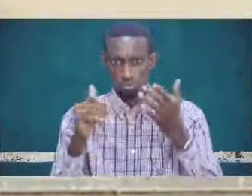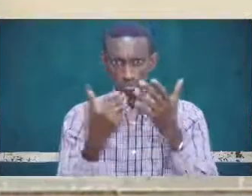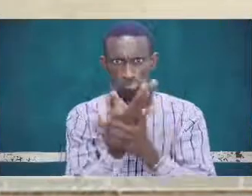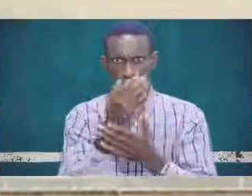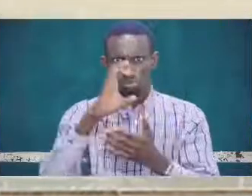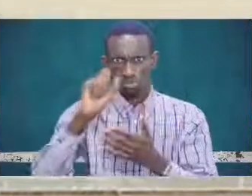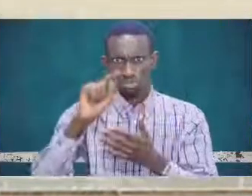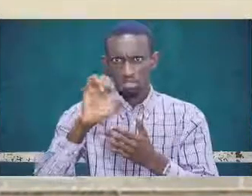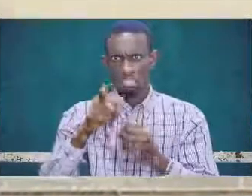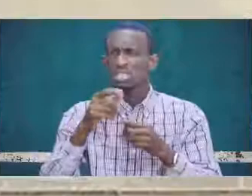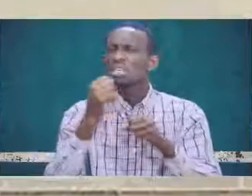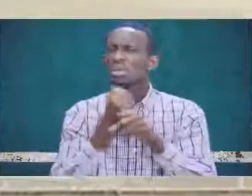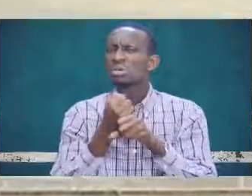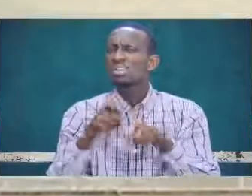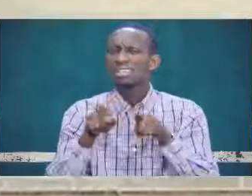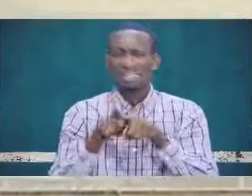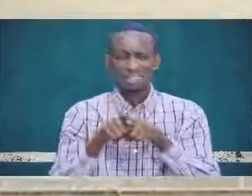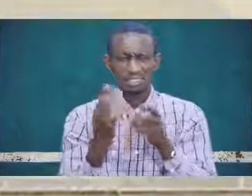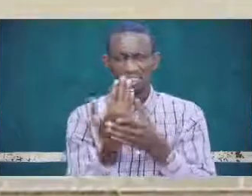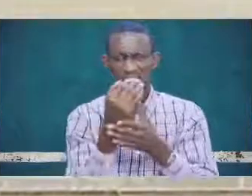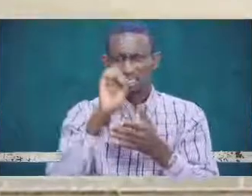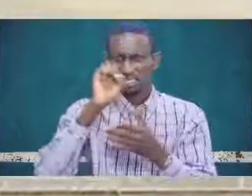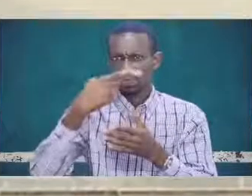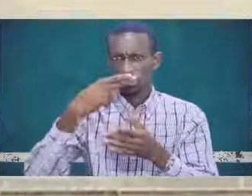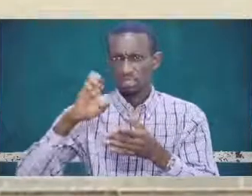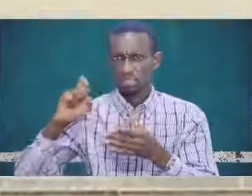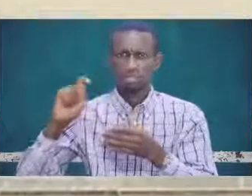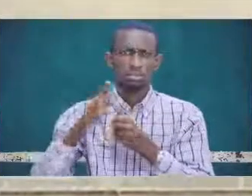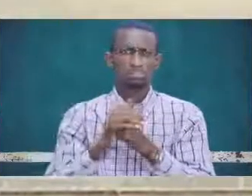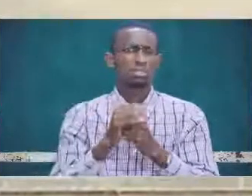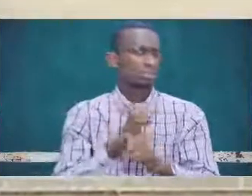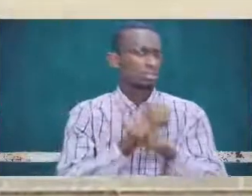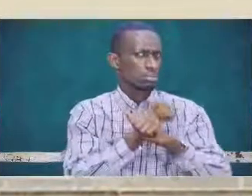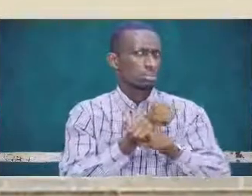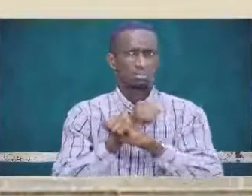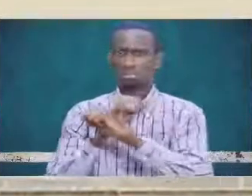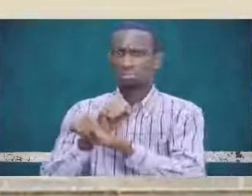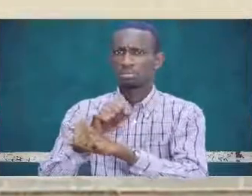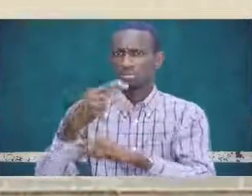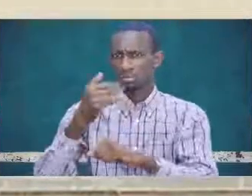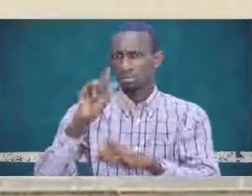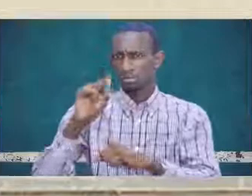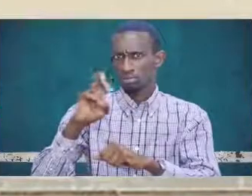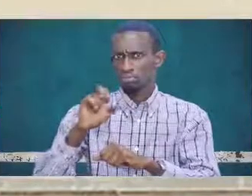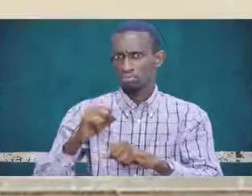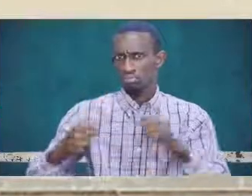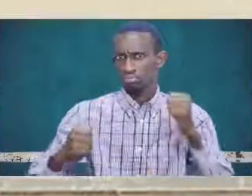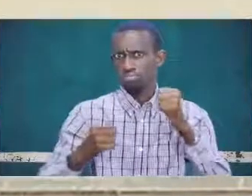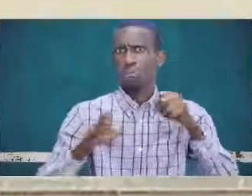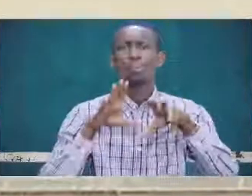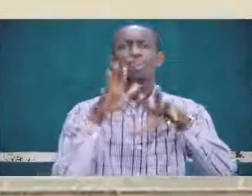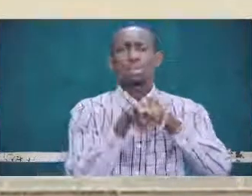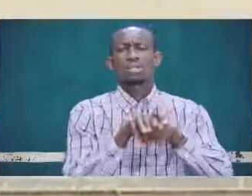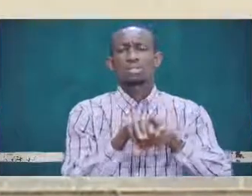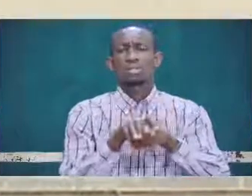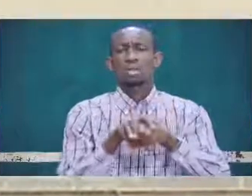acting as a shield that protects the hydrochloric acid not to attack the gastric wall. All right. As I mentioned,